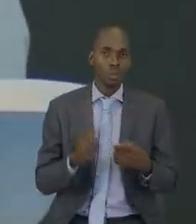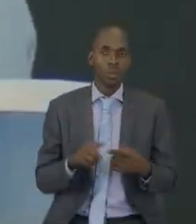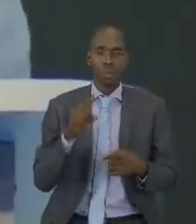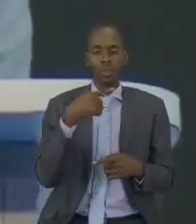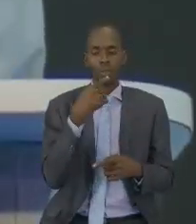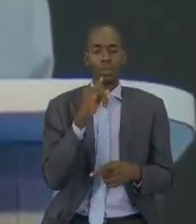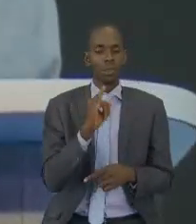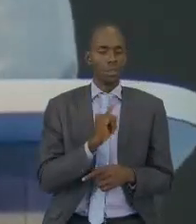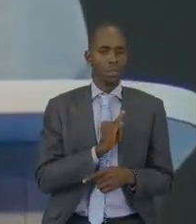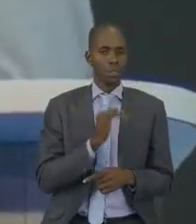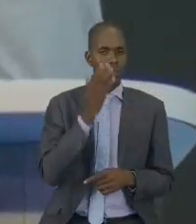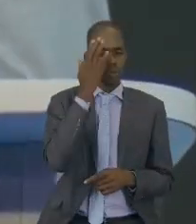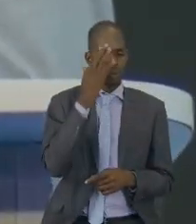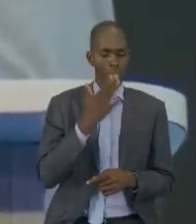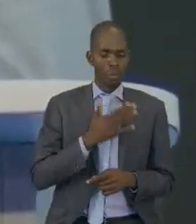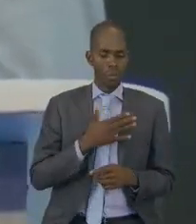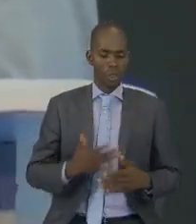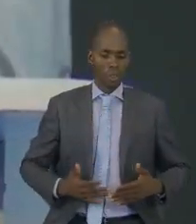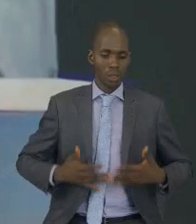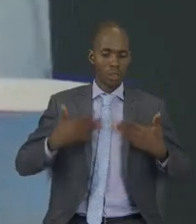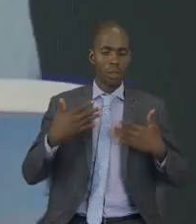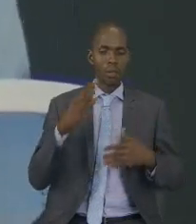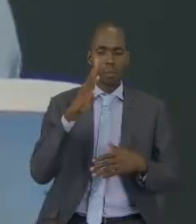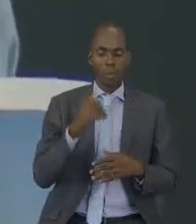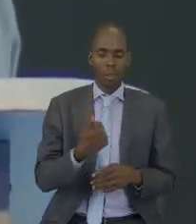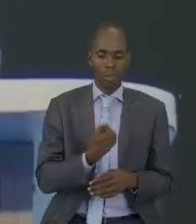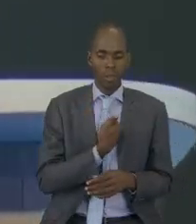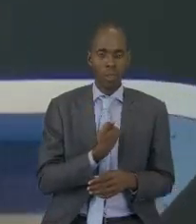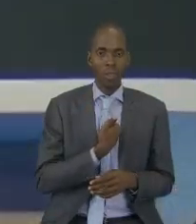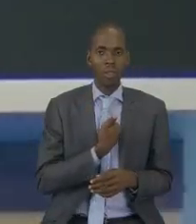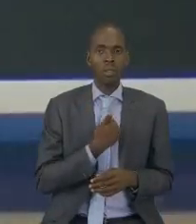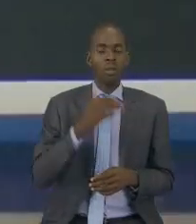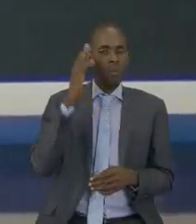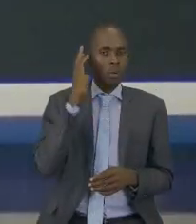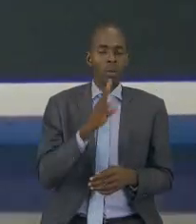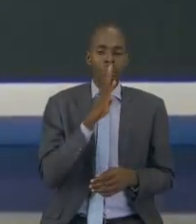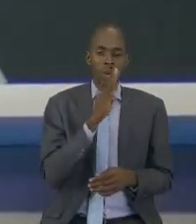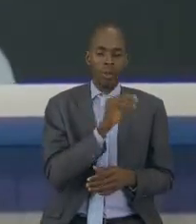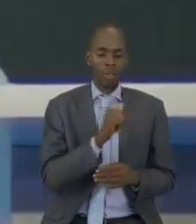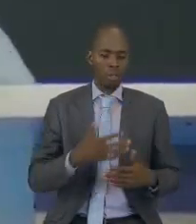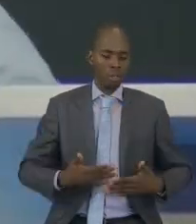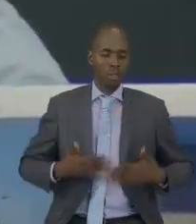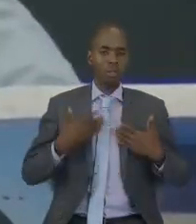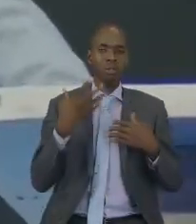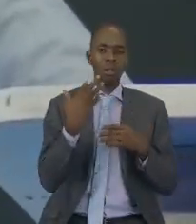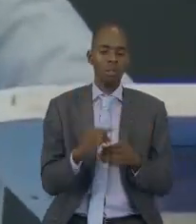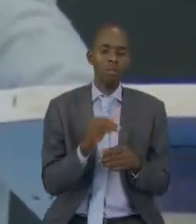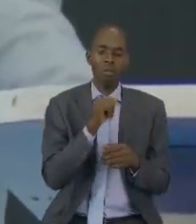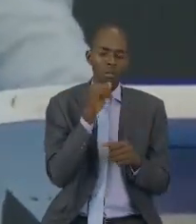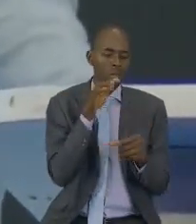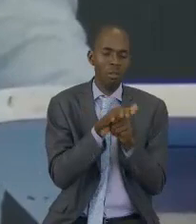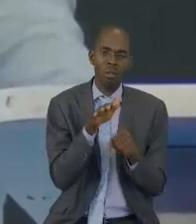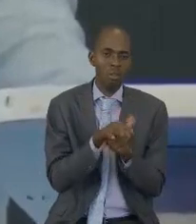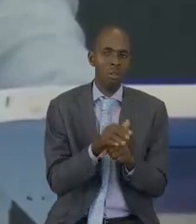know my life by myself will be a life of insufficiency,